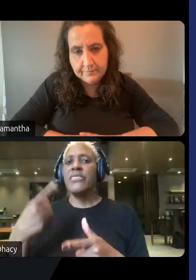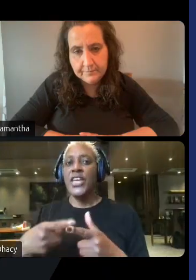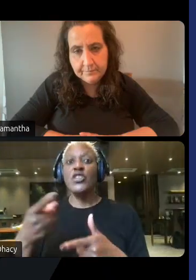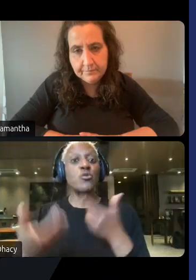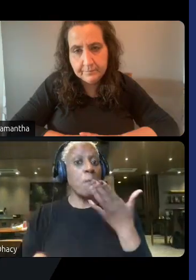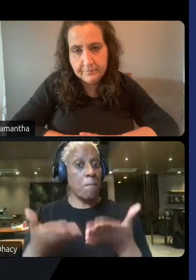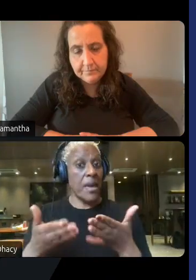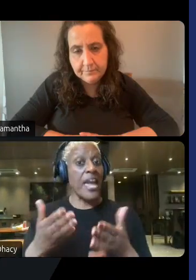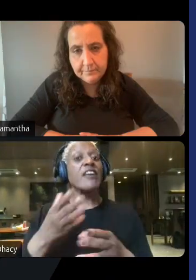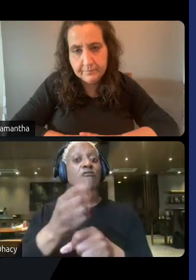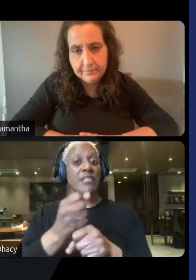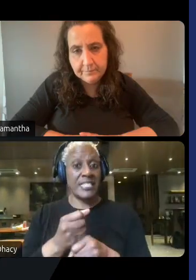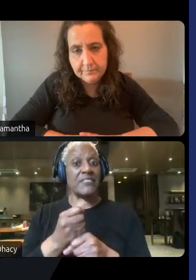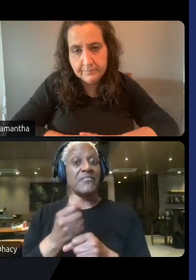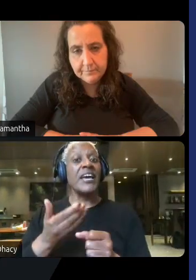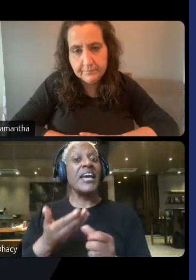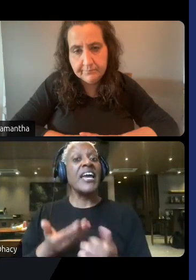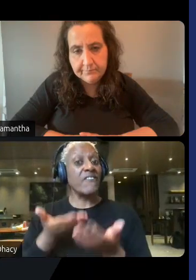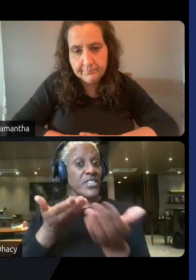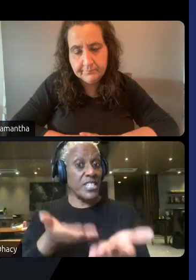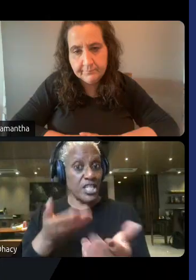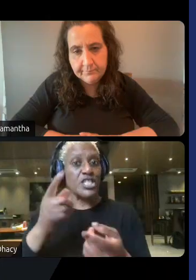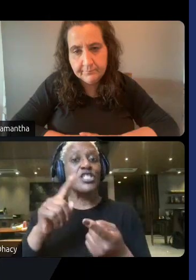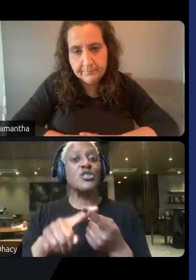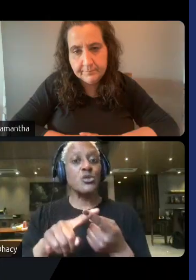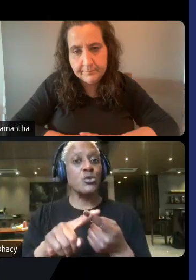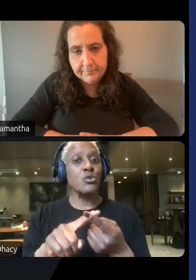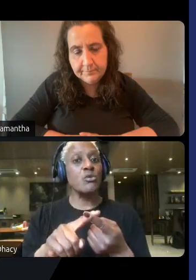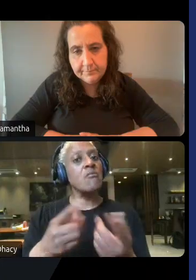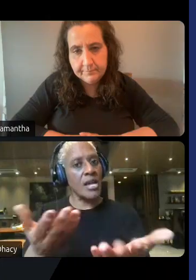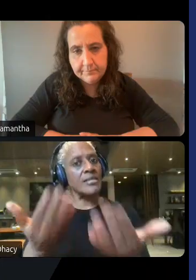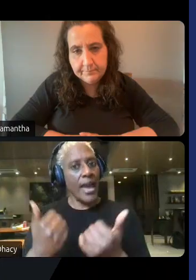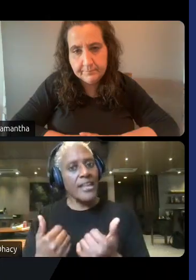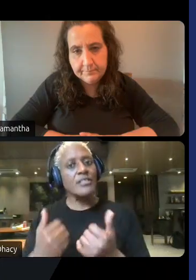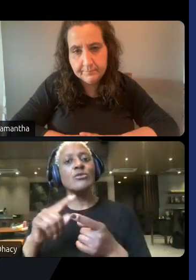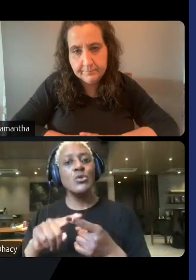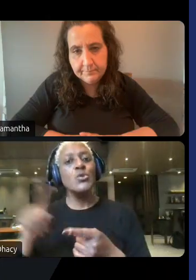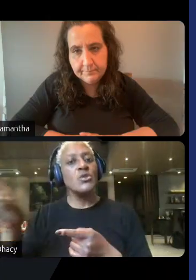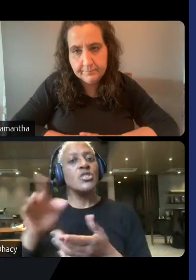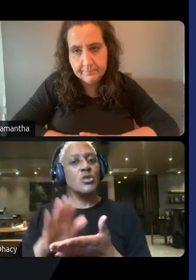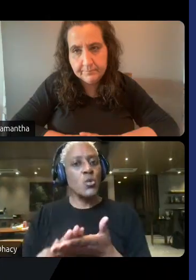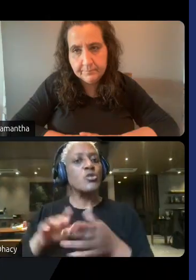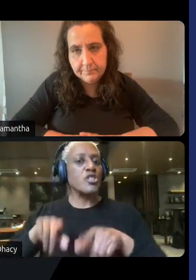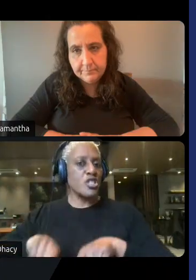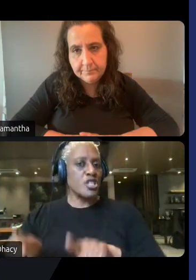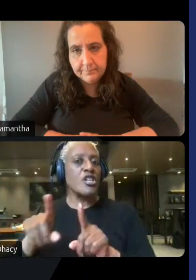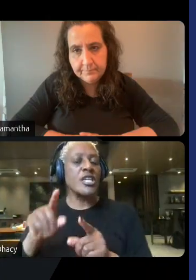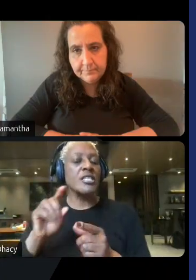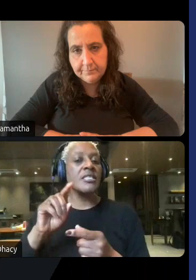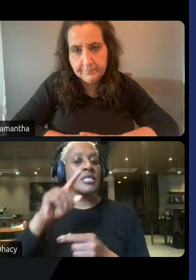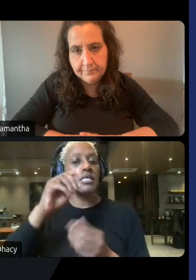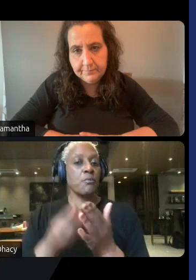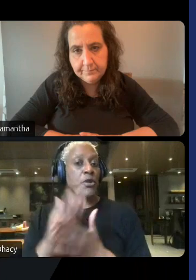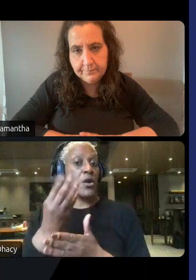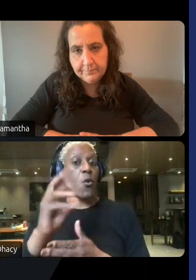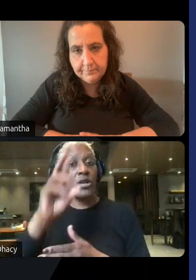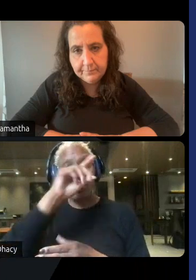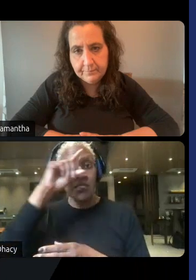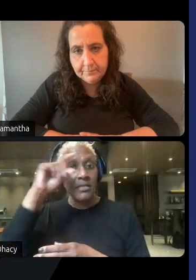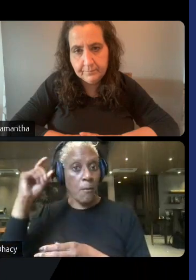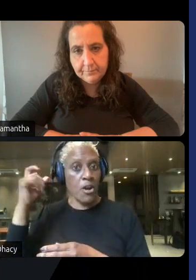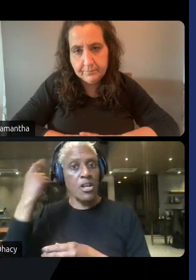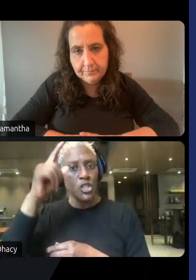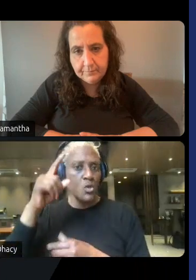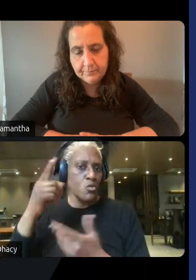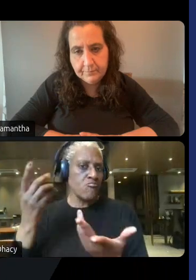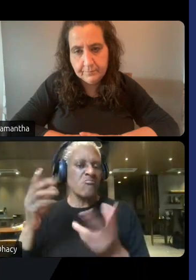New York City Public Schools sponsored recruitment events during the spring or summer. And it's also very important to note that